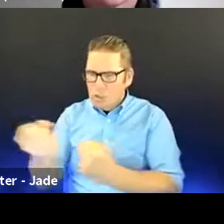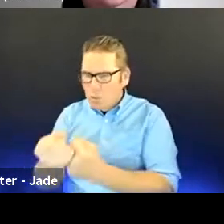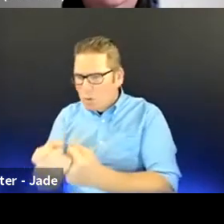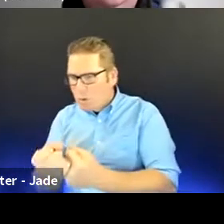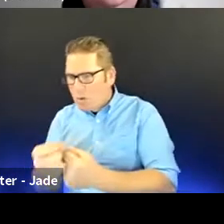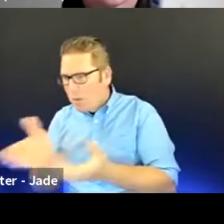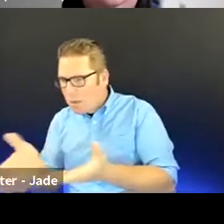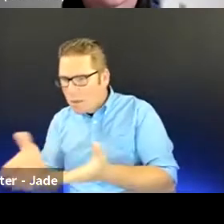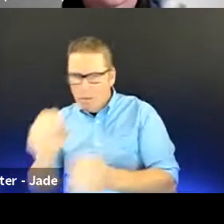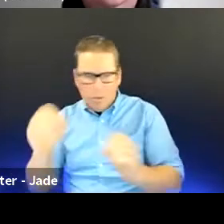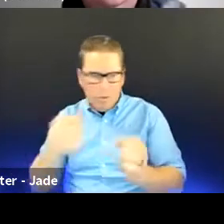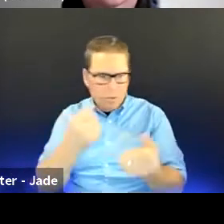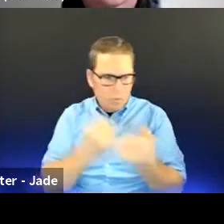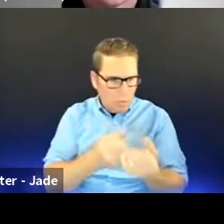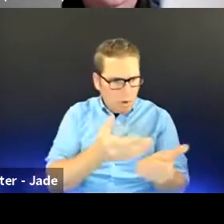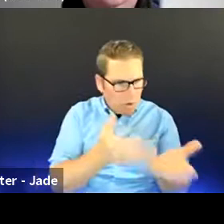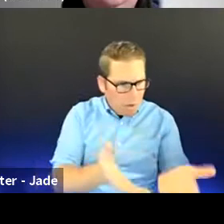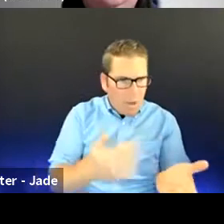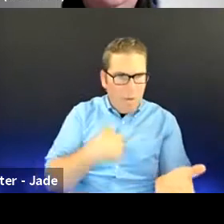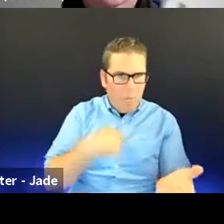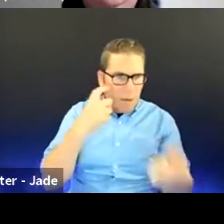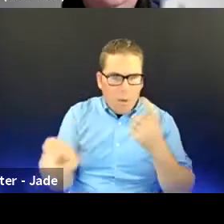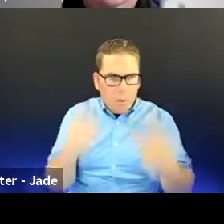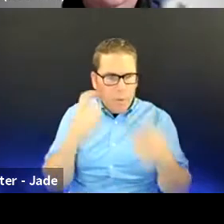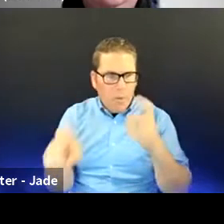And then again, with the Faculty and Staff Association,